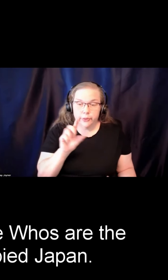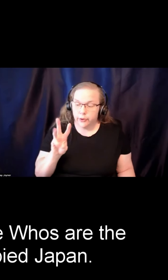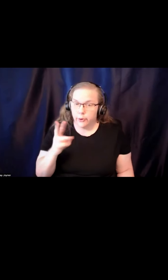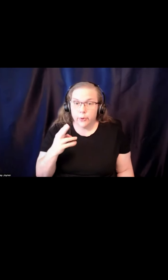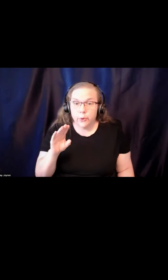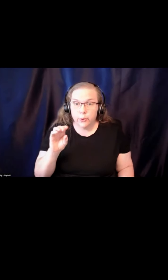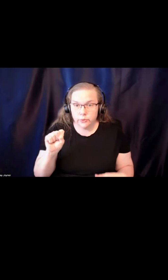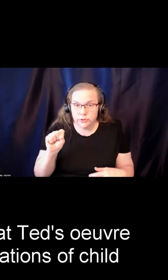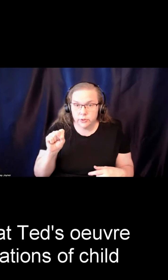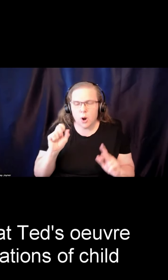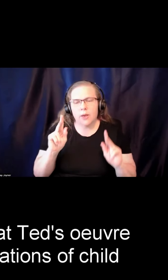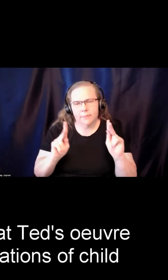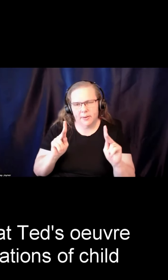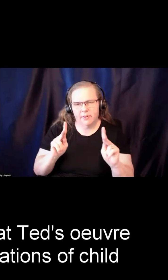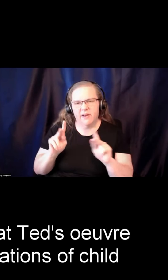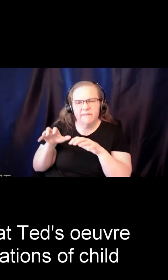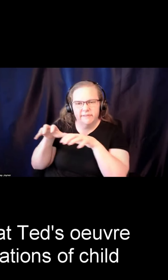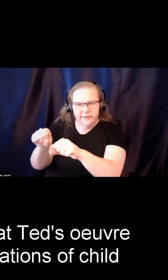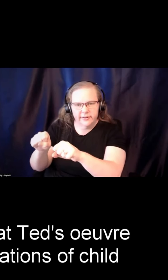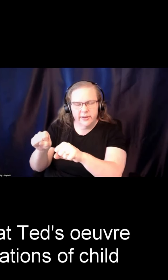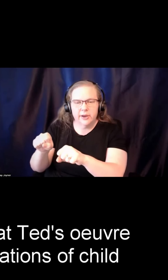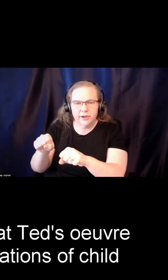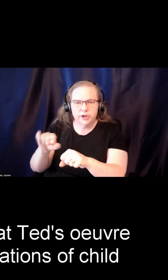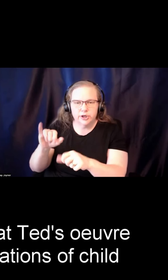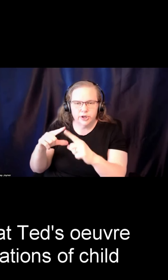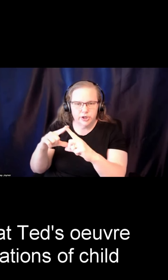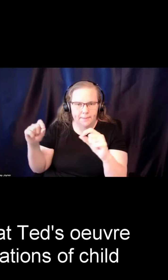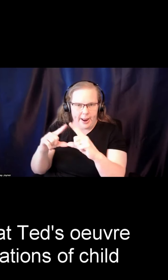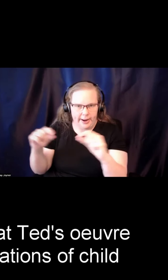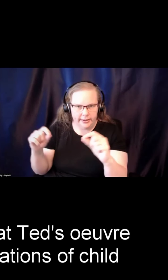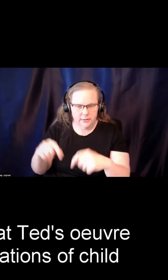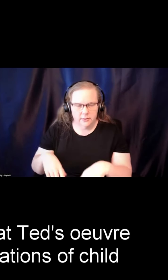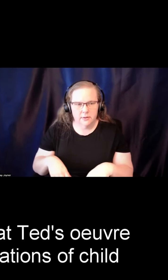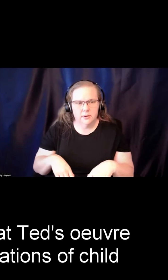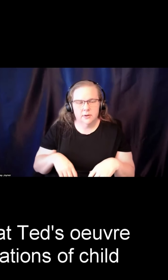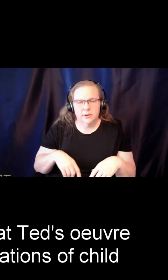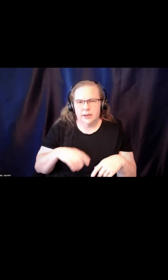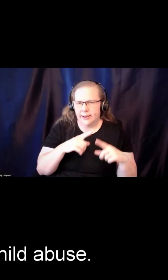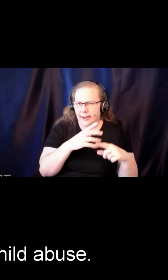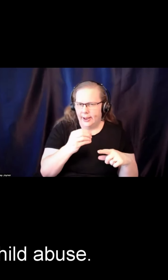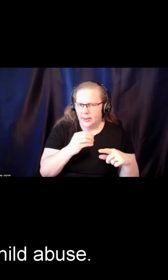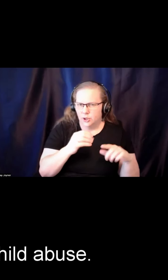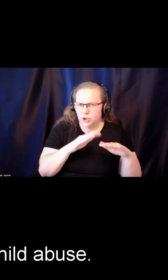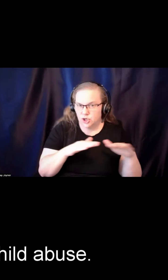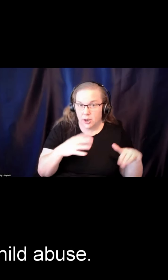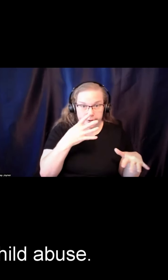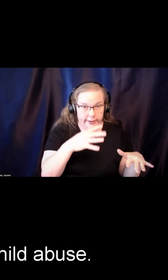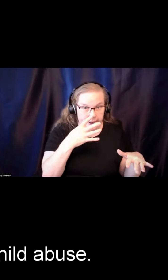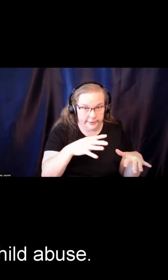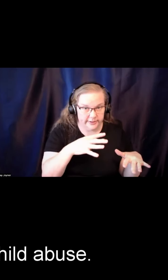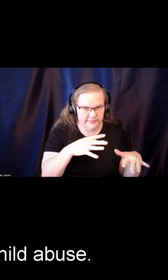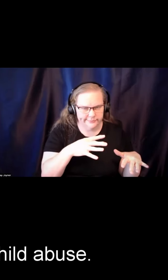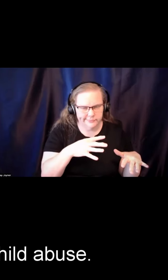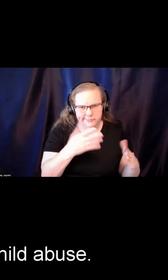occupied Japan. I have even read that Ted's oeuvre simmers with intimations of child neglect, if